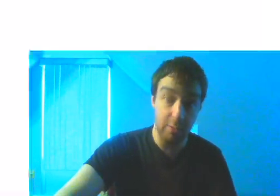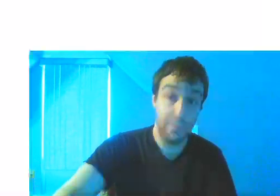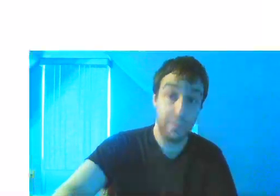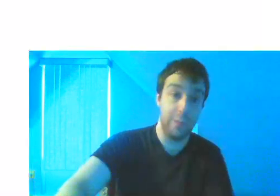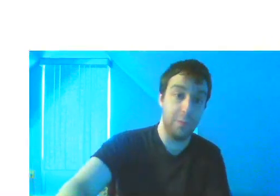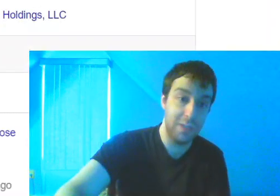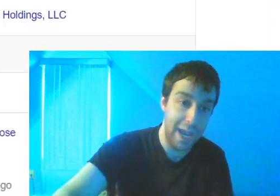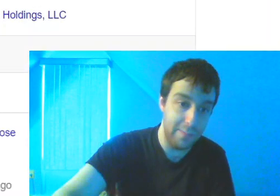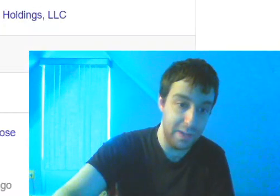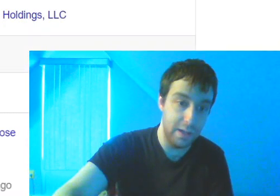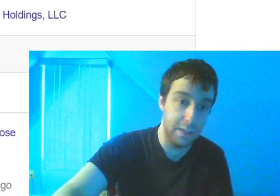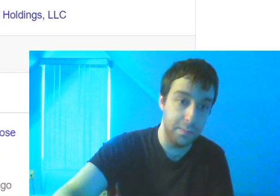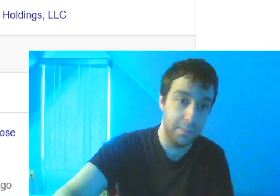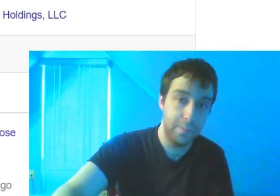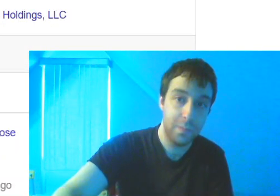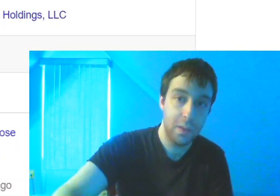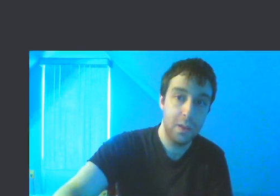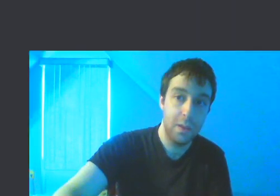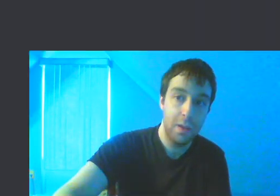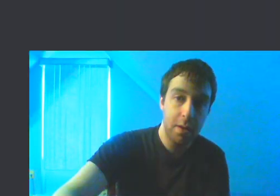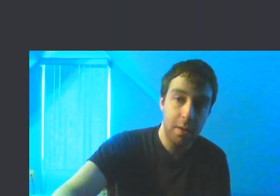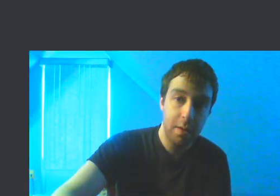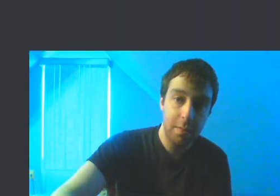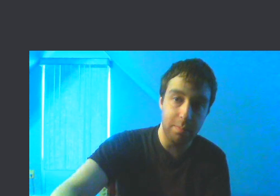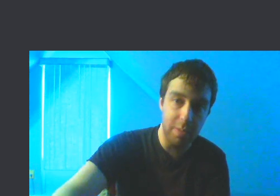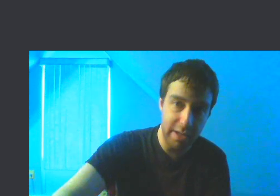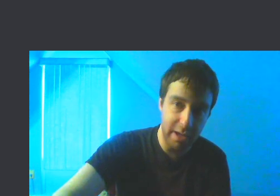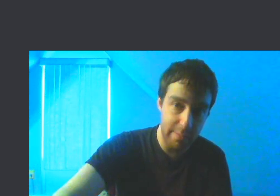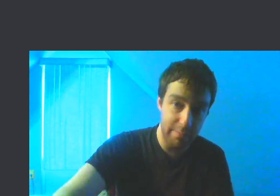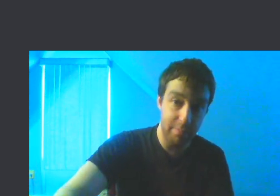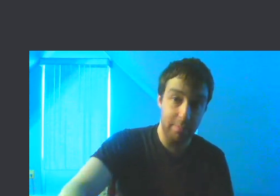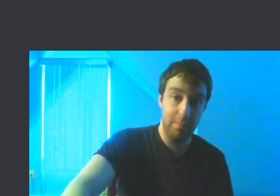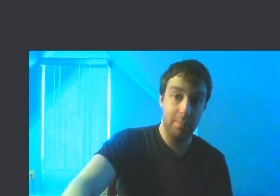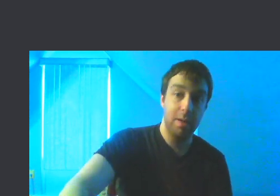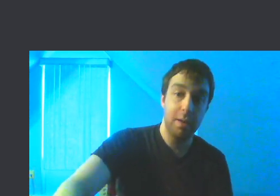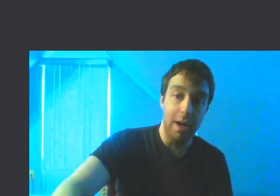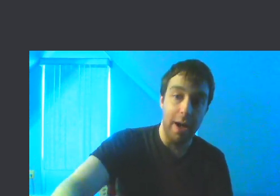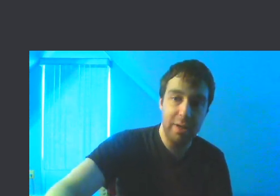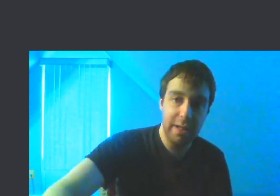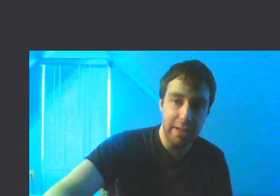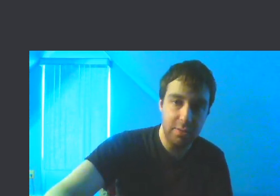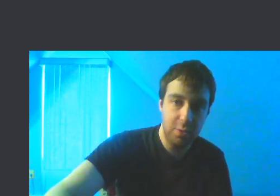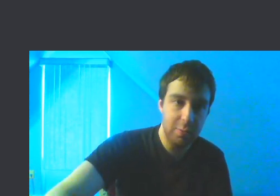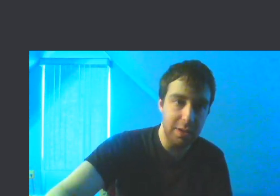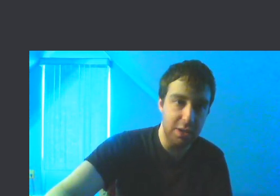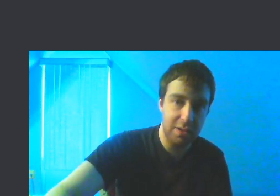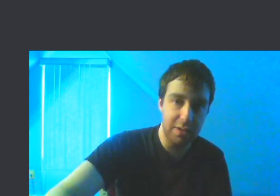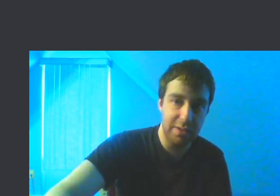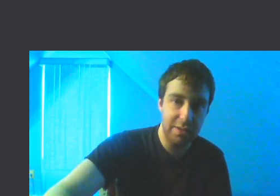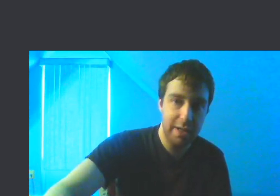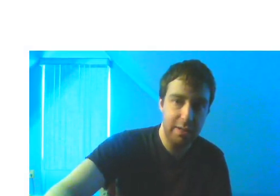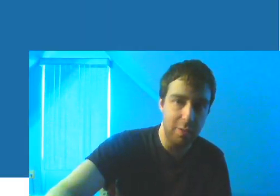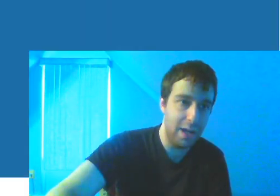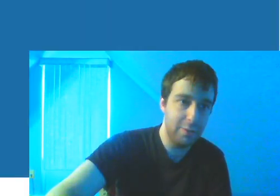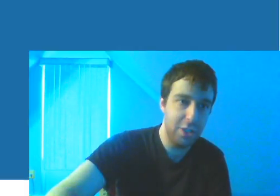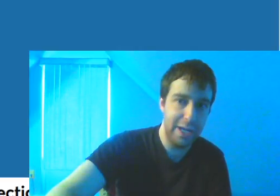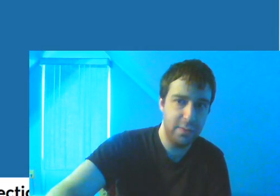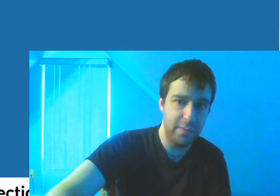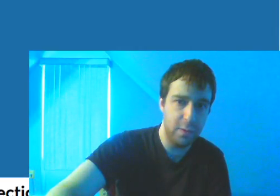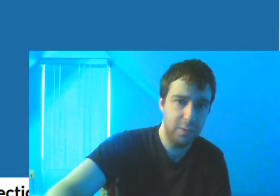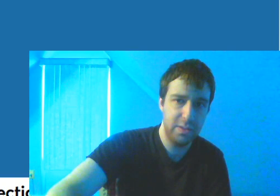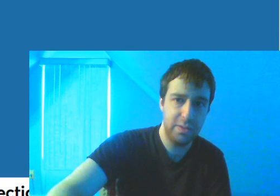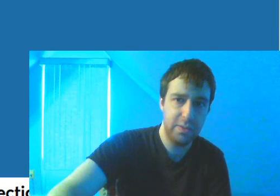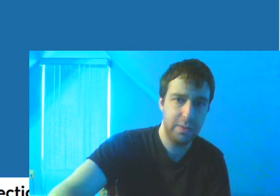won't take me on. But I will get into it in just a second. Do